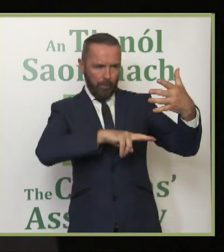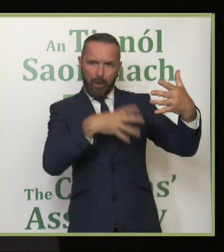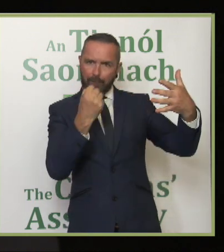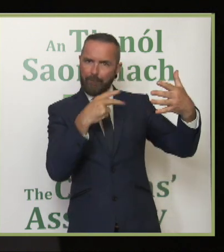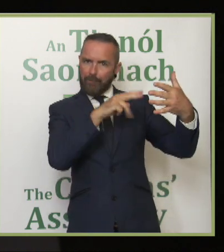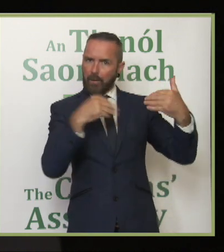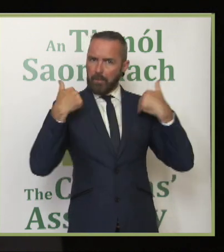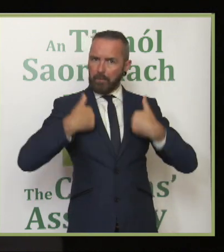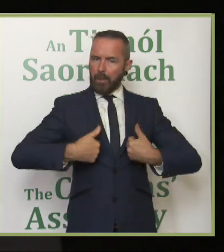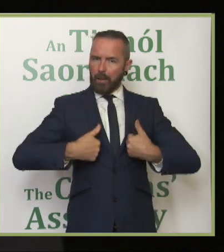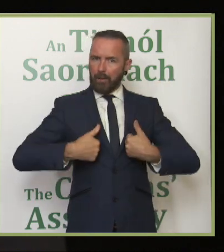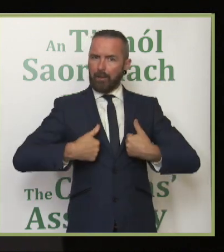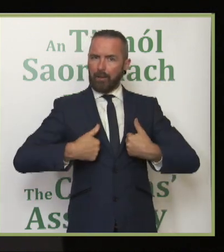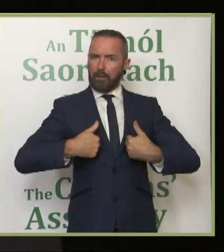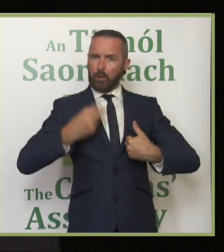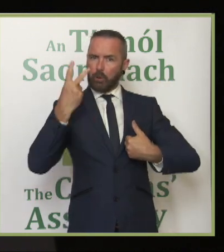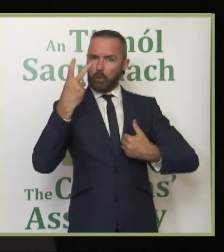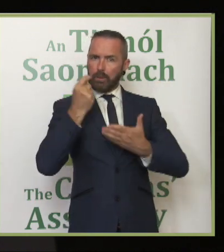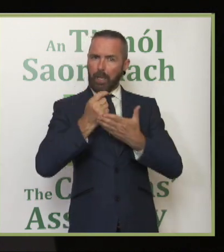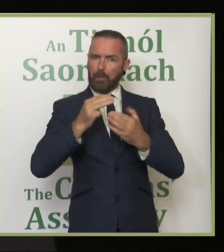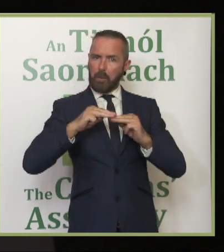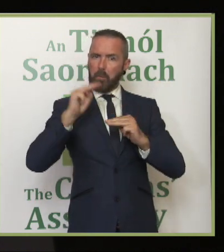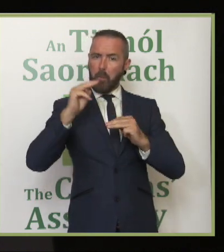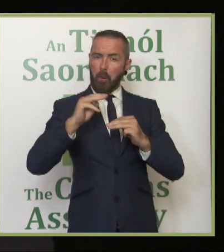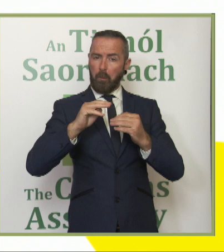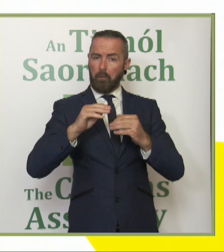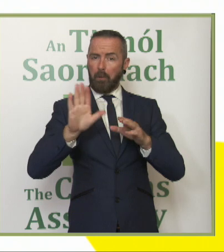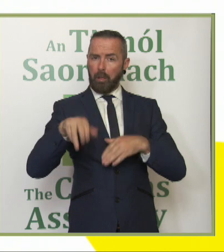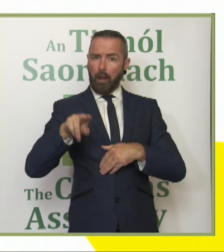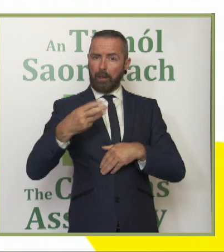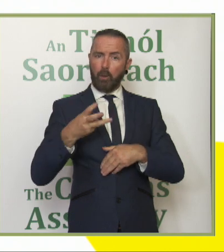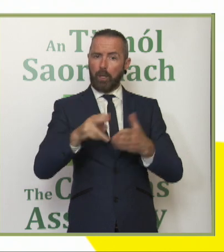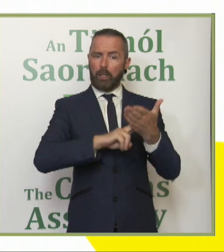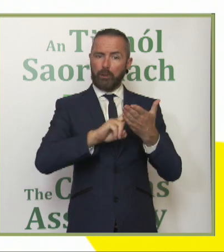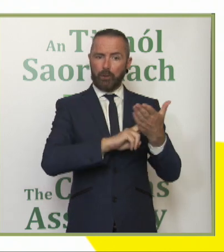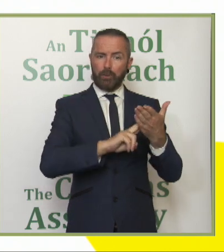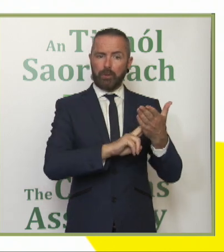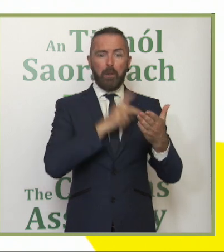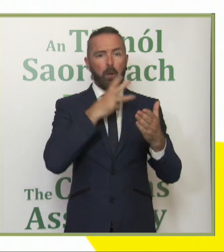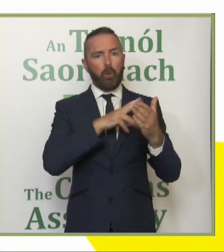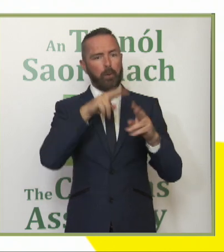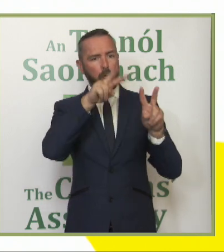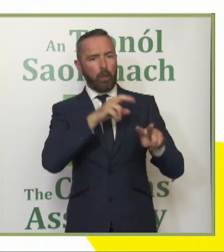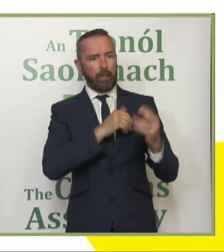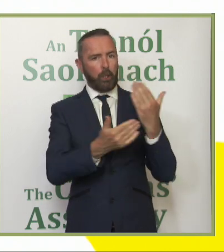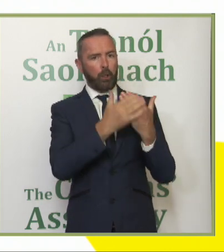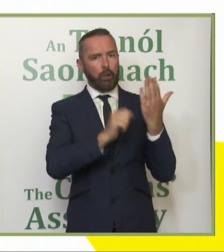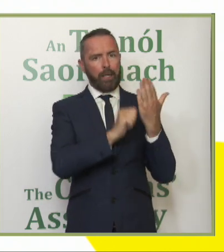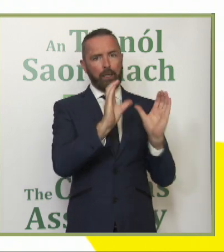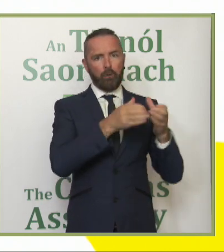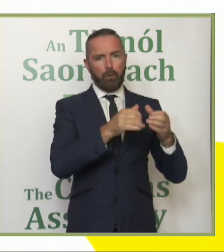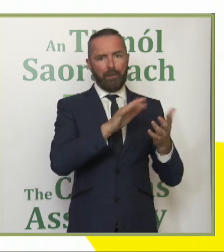are about twice as likely than females to use drugs. But when we look specifically at the younger age group of 15